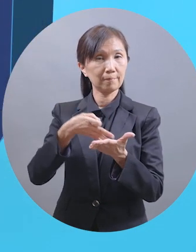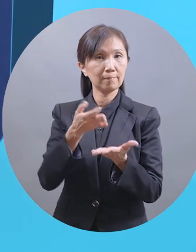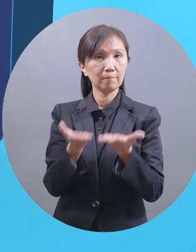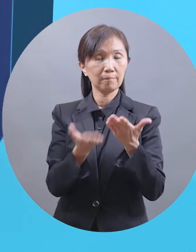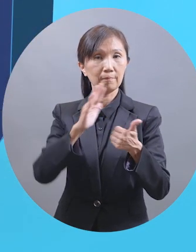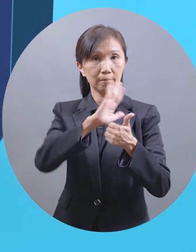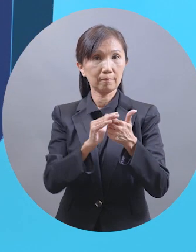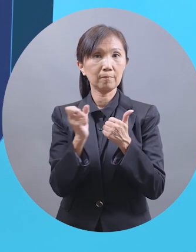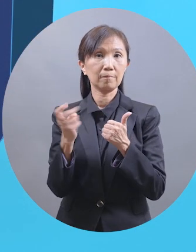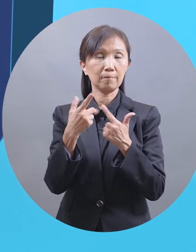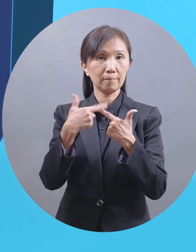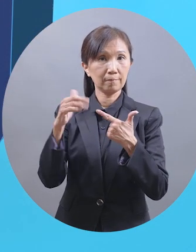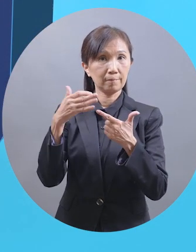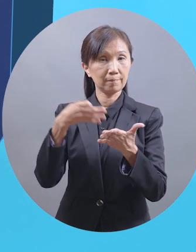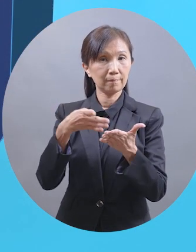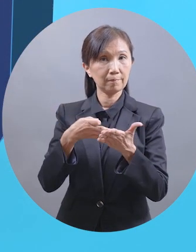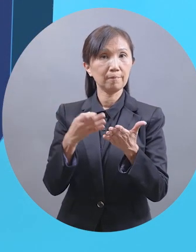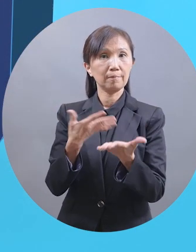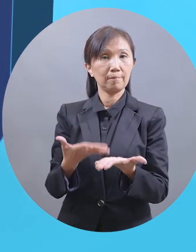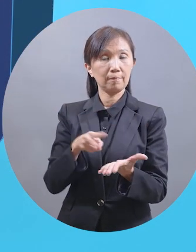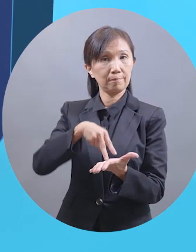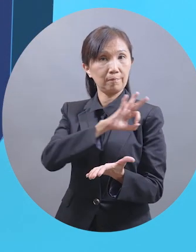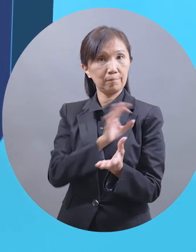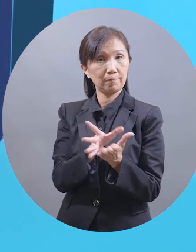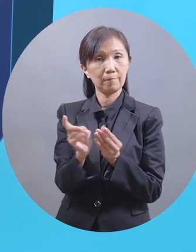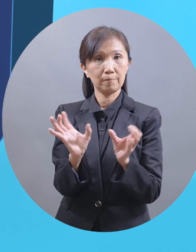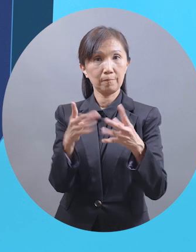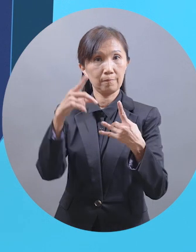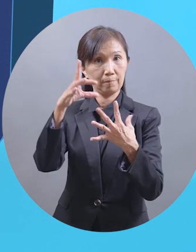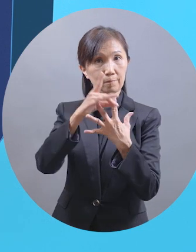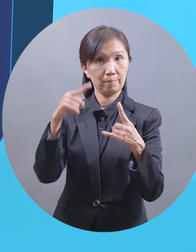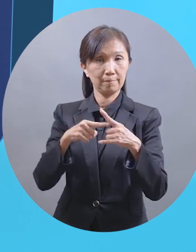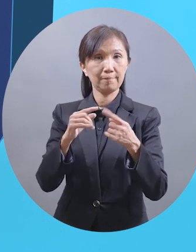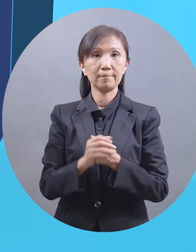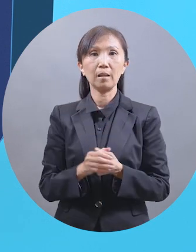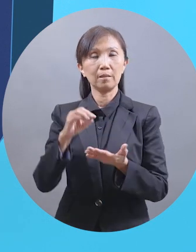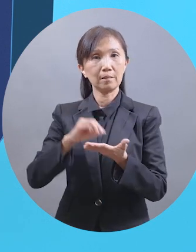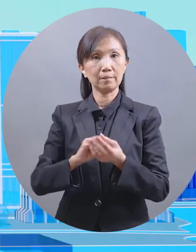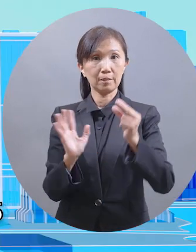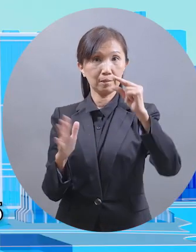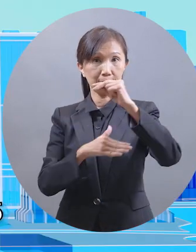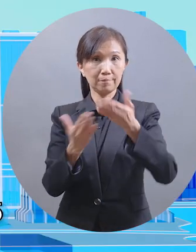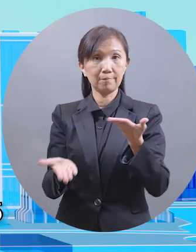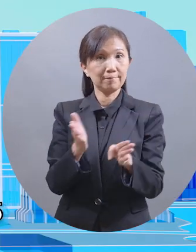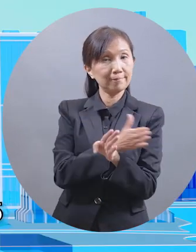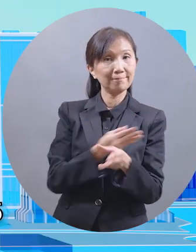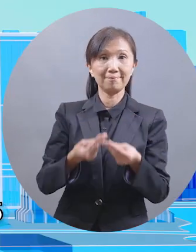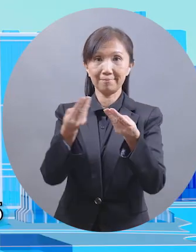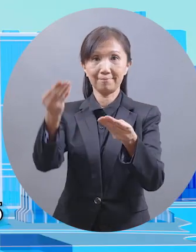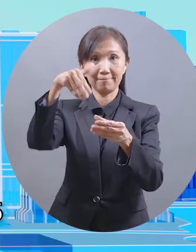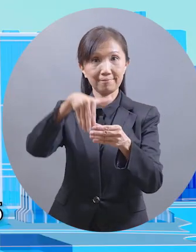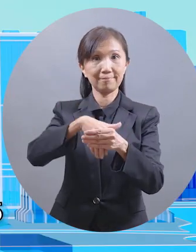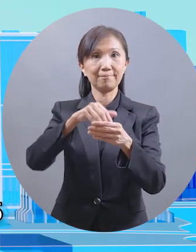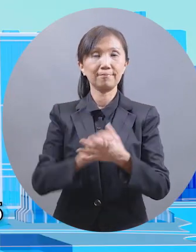newly eligible or affected existing electors eligible for another Legislative Council functional constituency should submit their